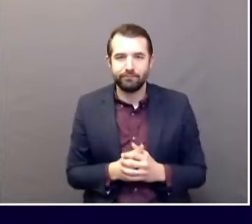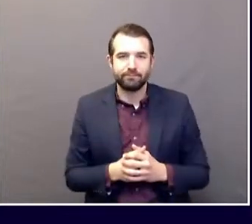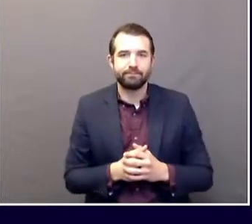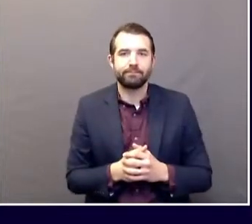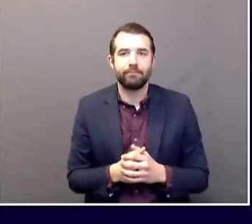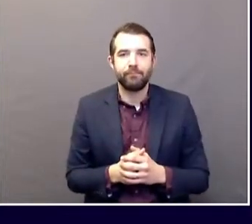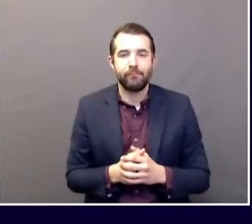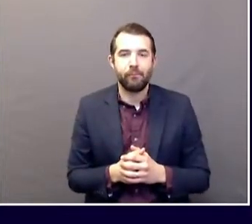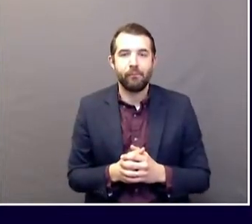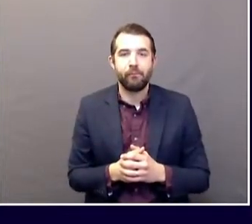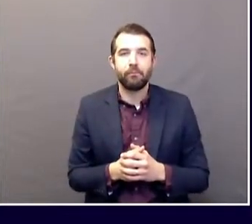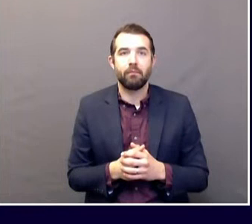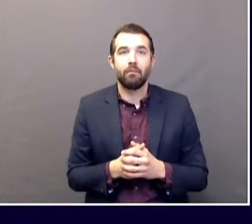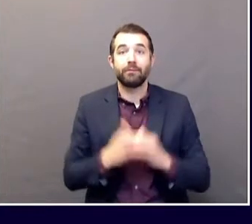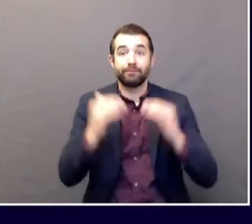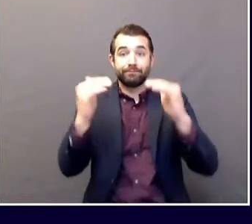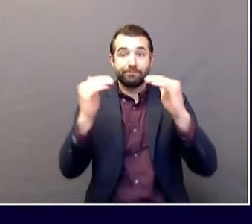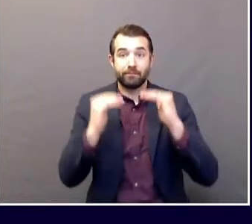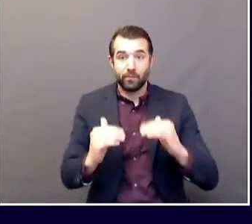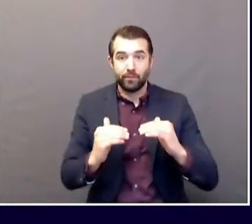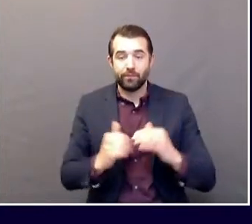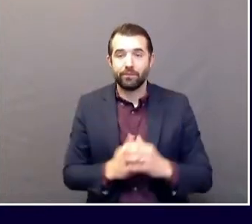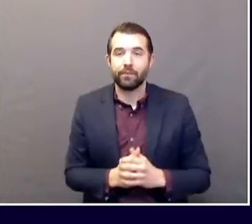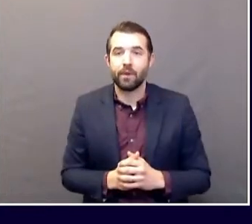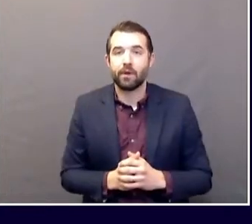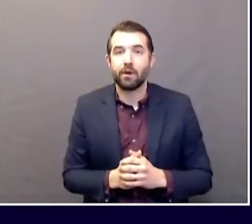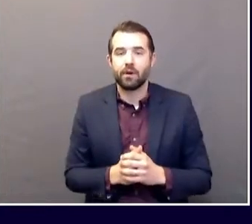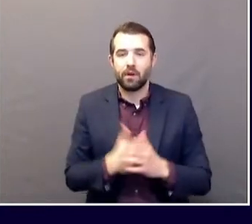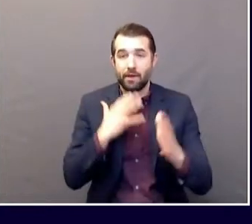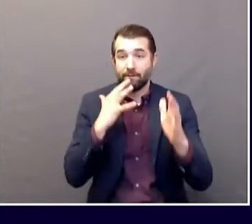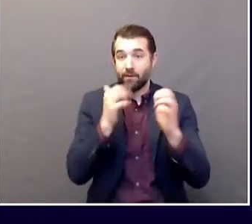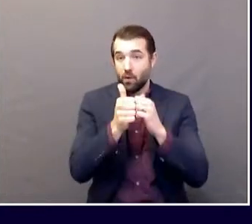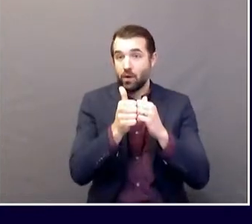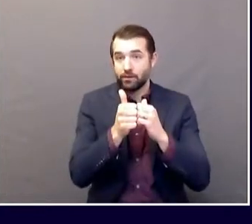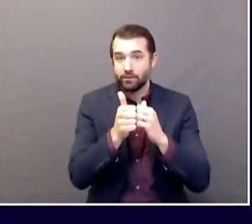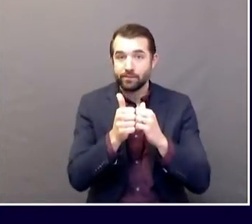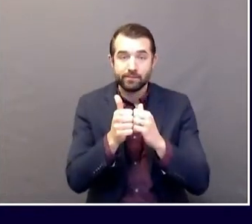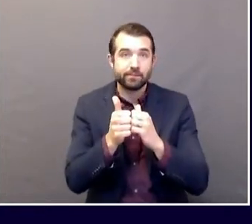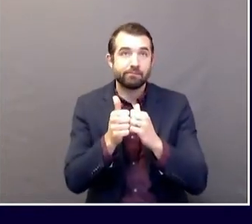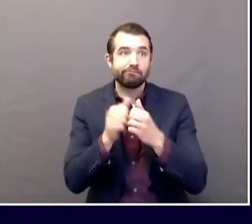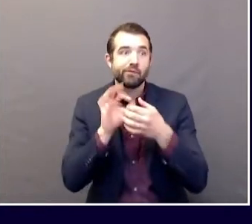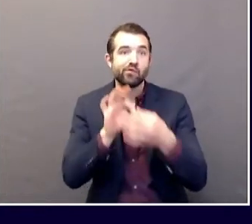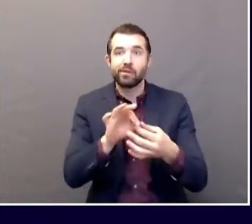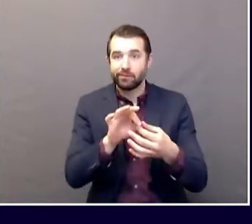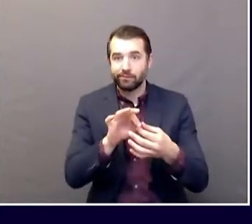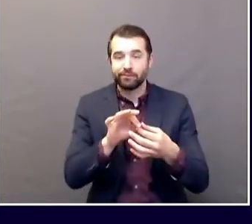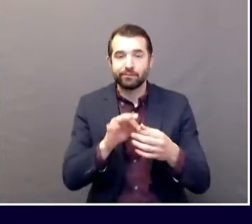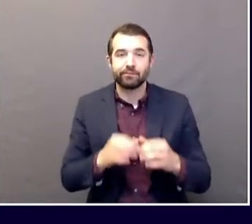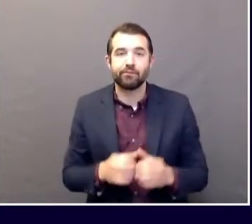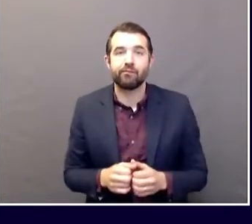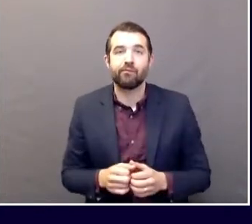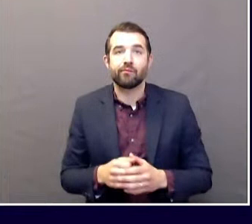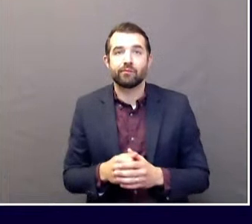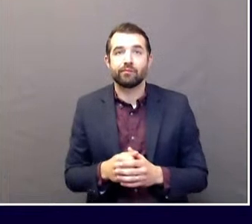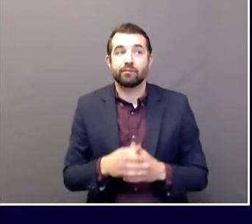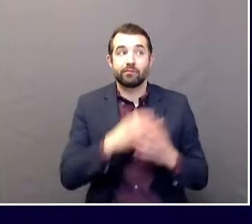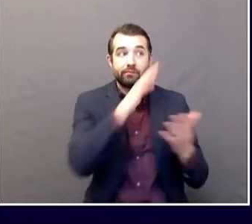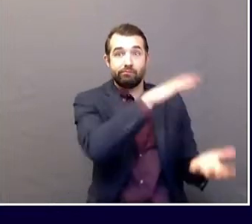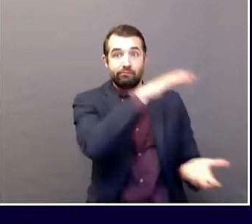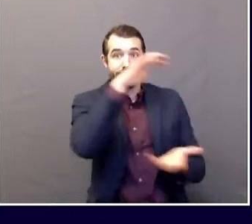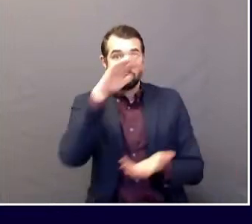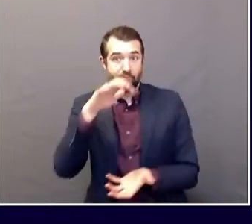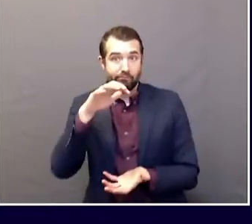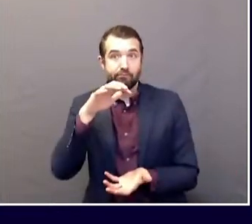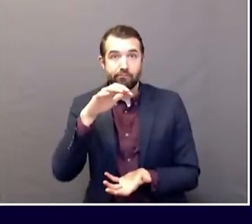The next update that I'd like to provide is in connection with the movements of vaccine that we have been undertaking across the